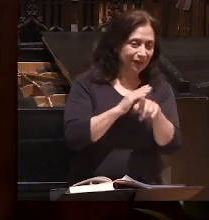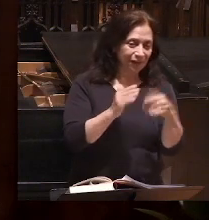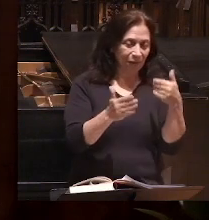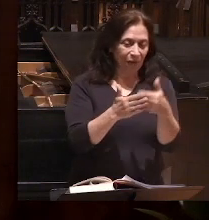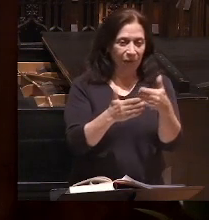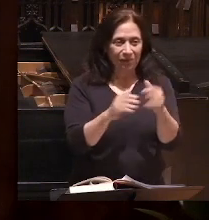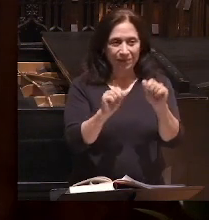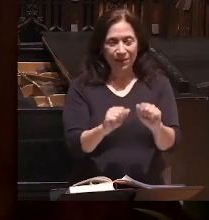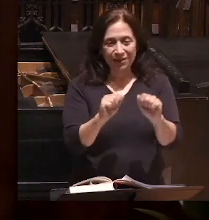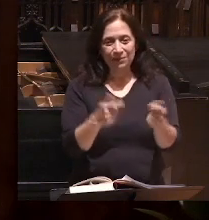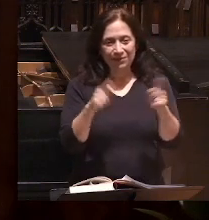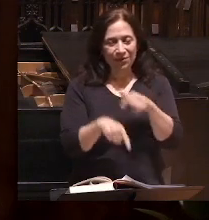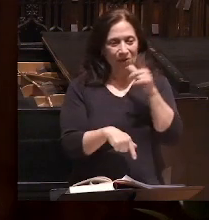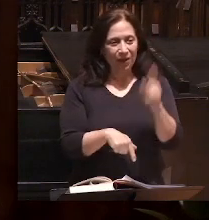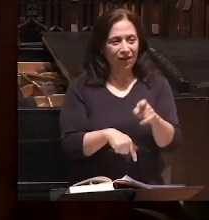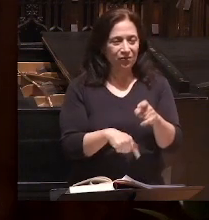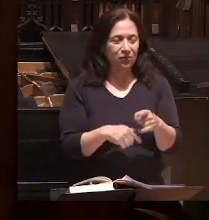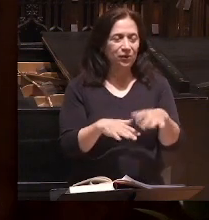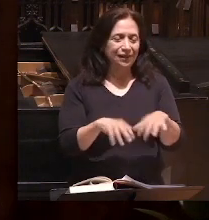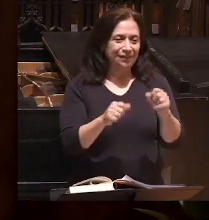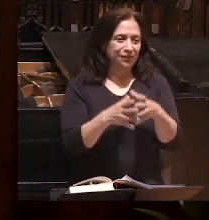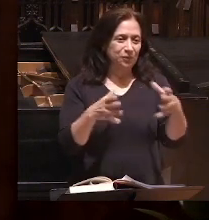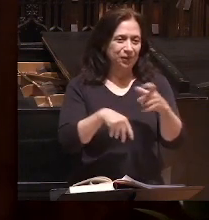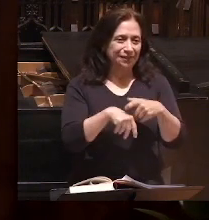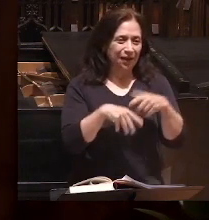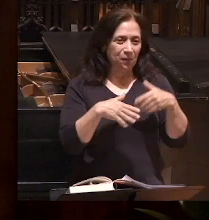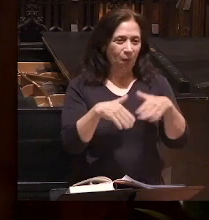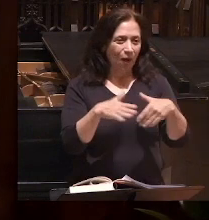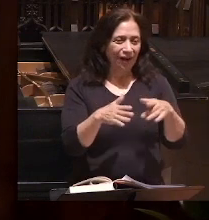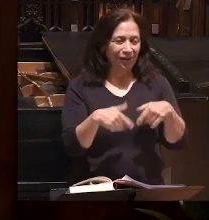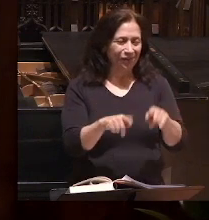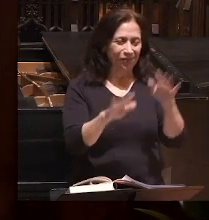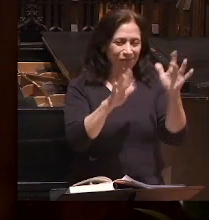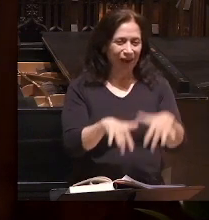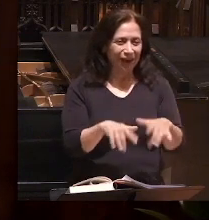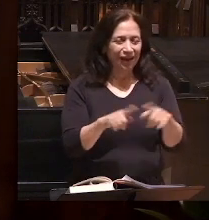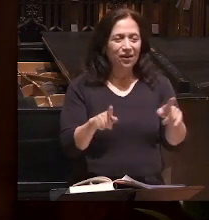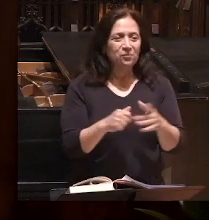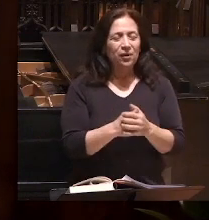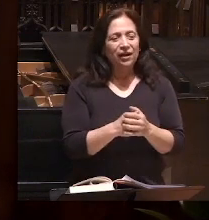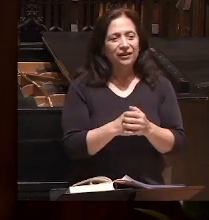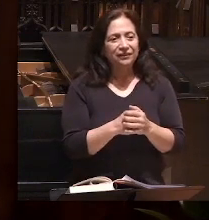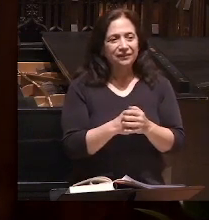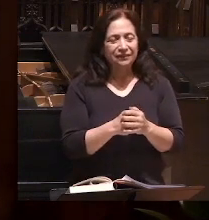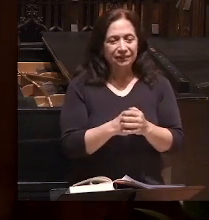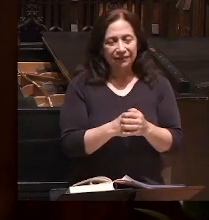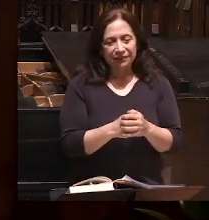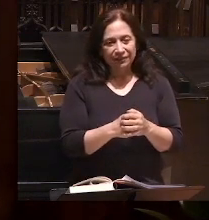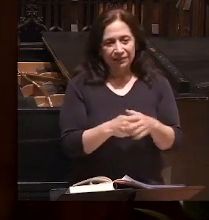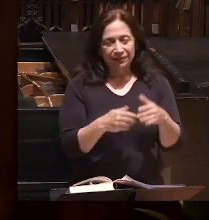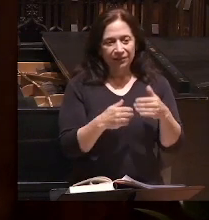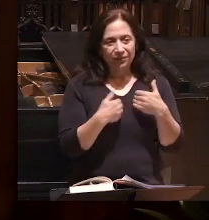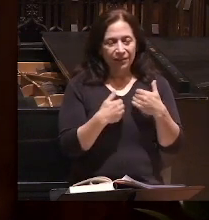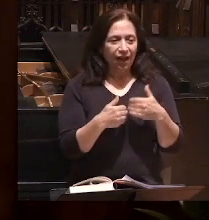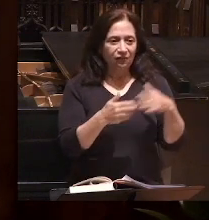close as possible so that you don't have to spend too much time in the rain. But the van out front and Drew Hall will have our